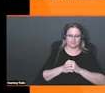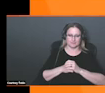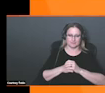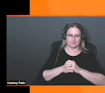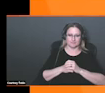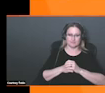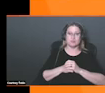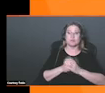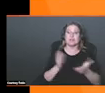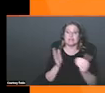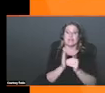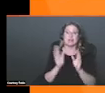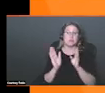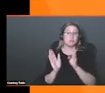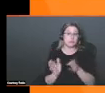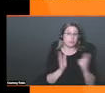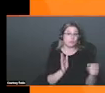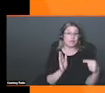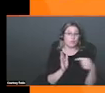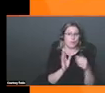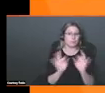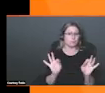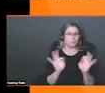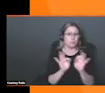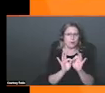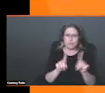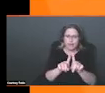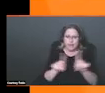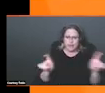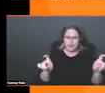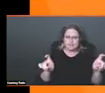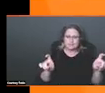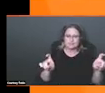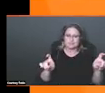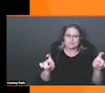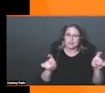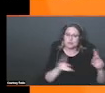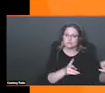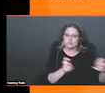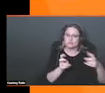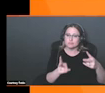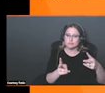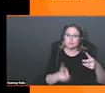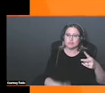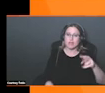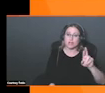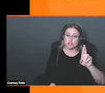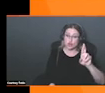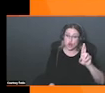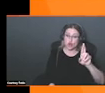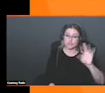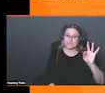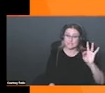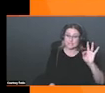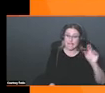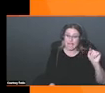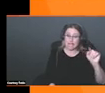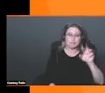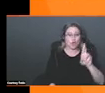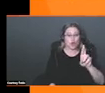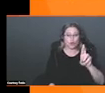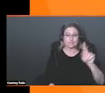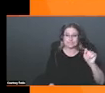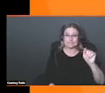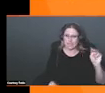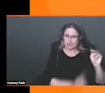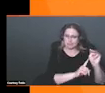Preparation is the key. Now, I'm going to ask a question for the chat. Does anyone know what RTM stands for?